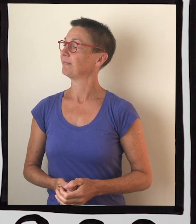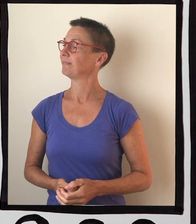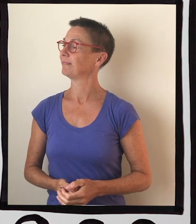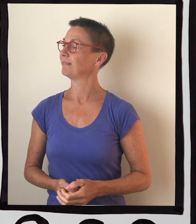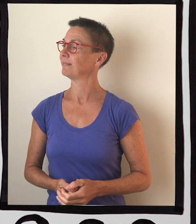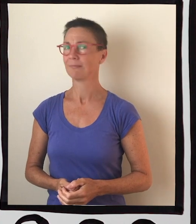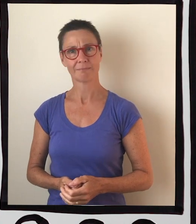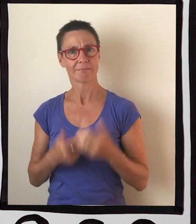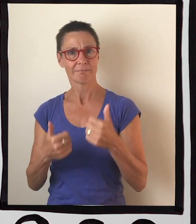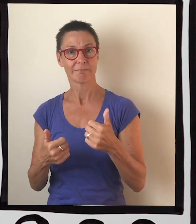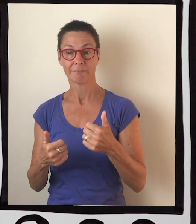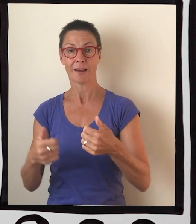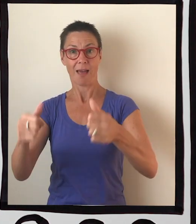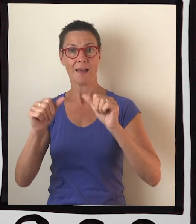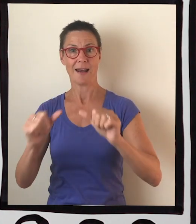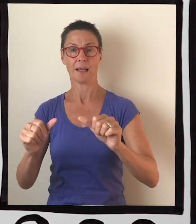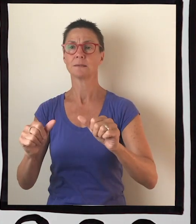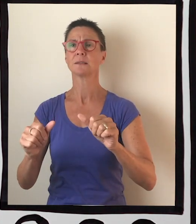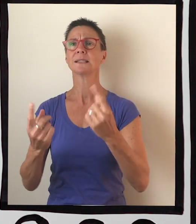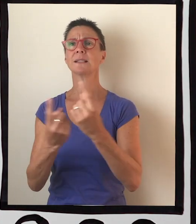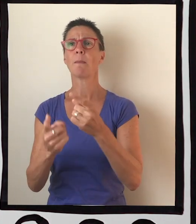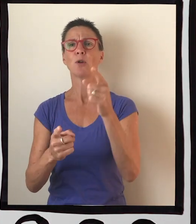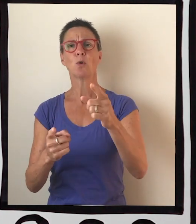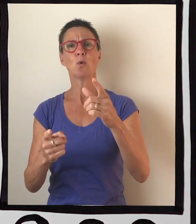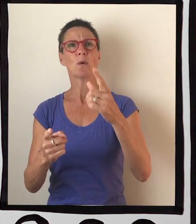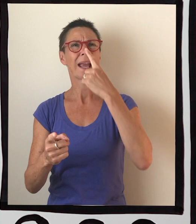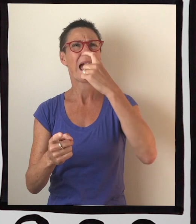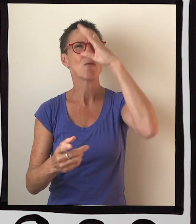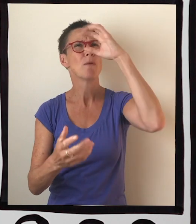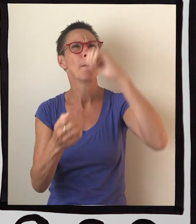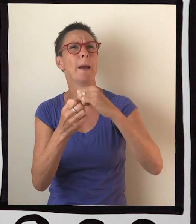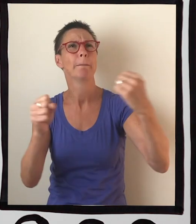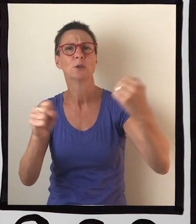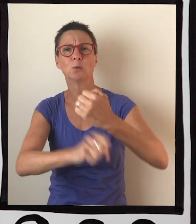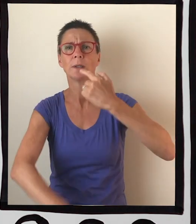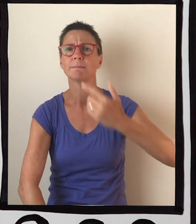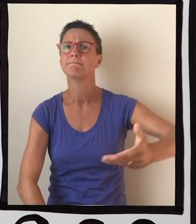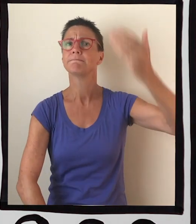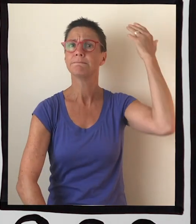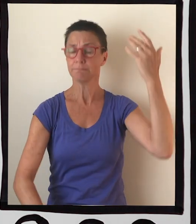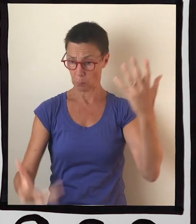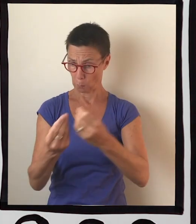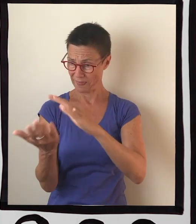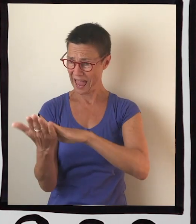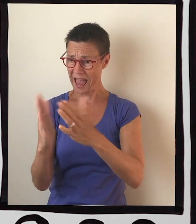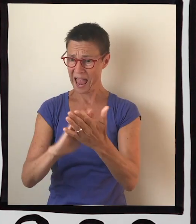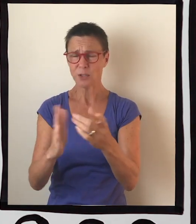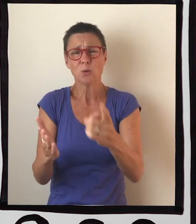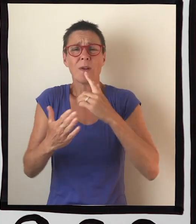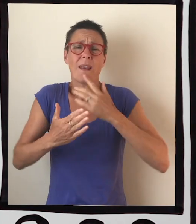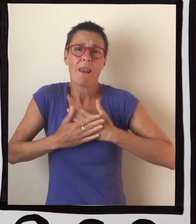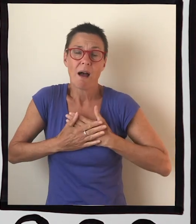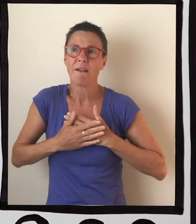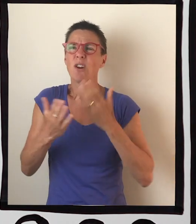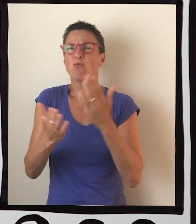Cool. Great. The next one is about something you can remember doing with your hands